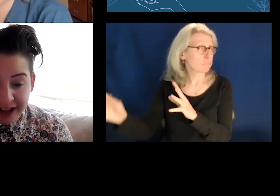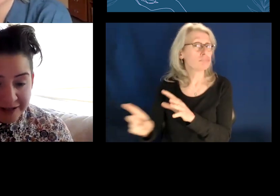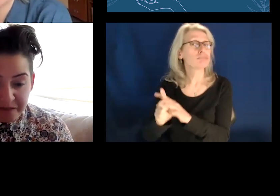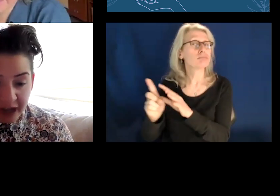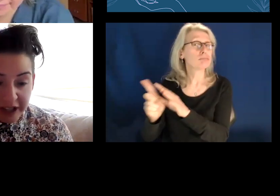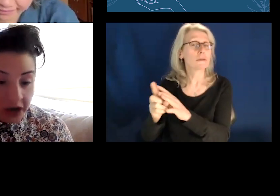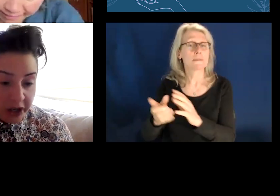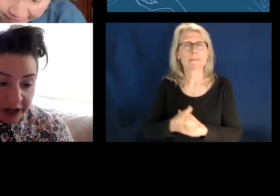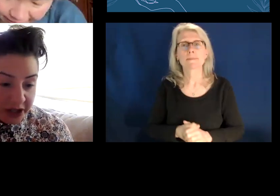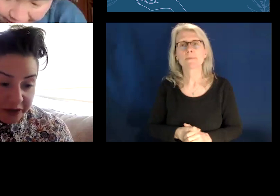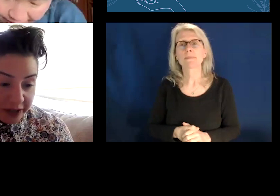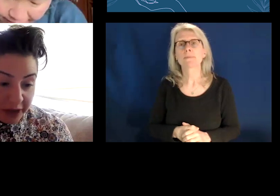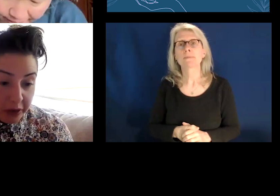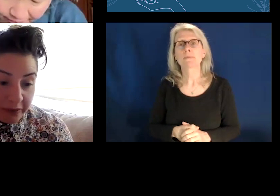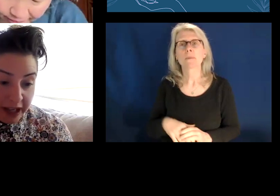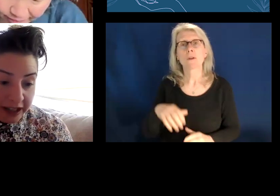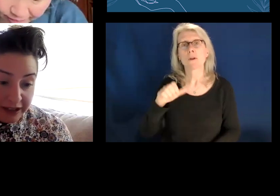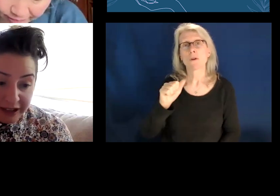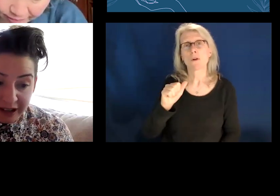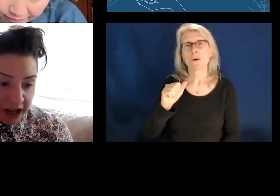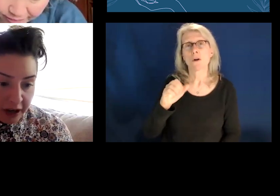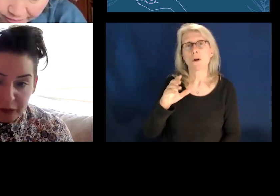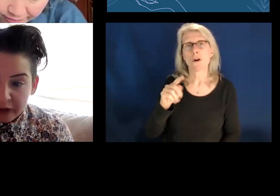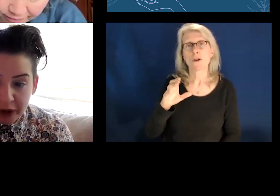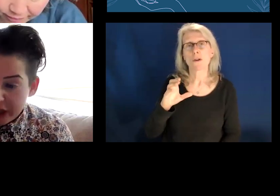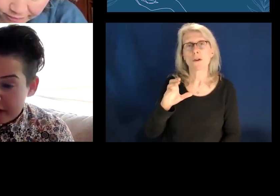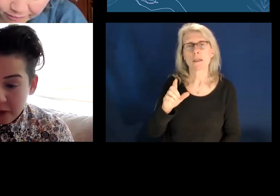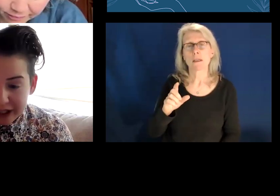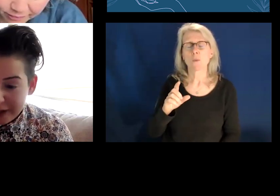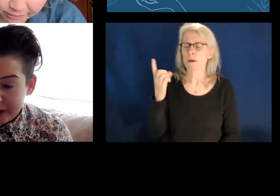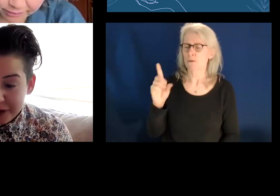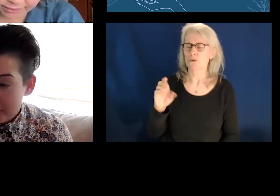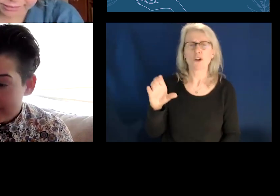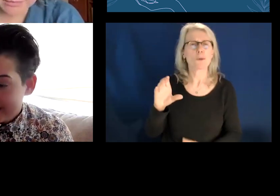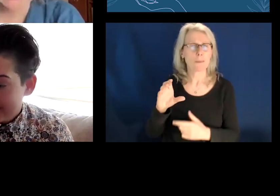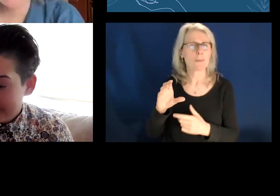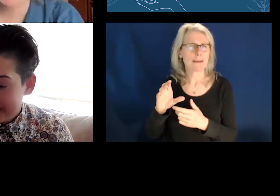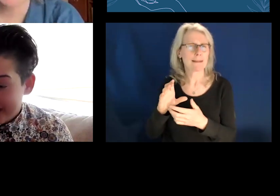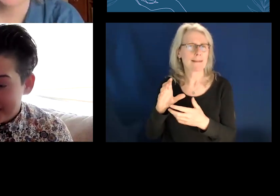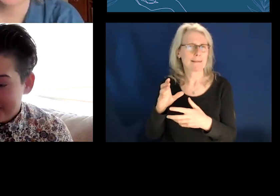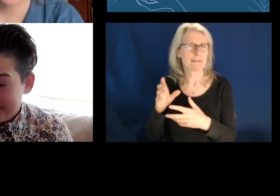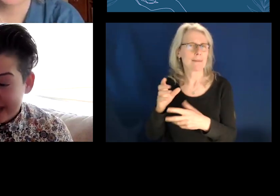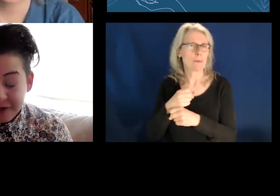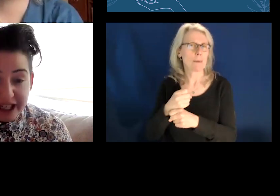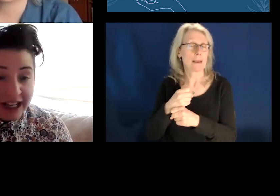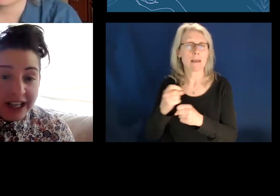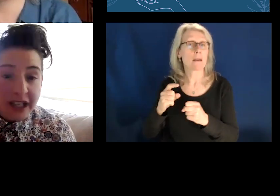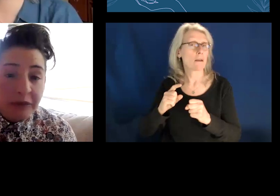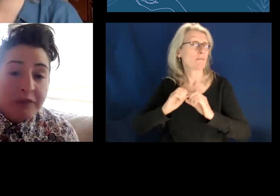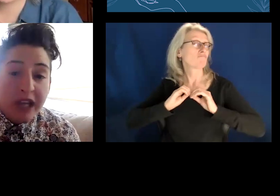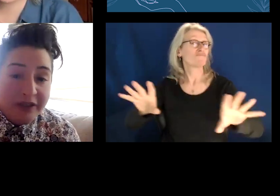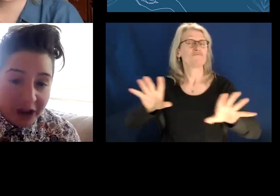example, the documentary film that we made won a bunch of awards. It went to so many different international festivals.